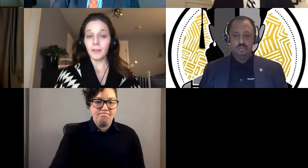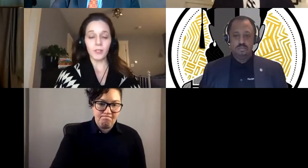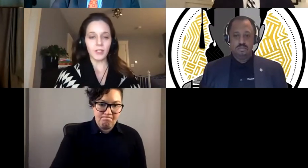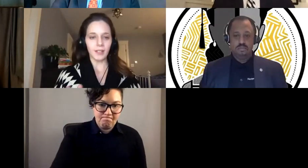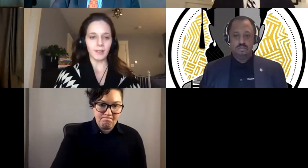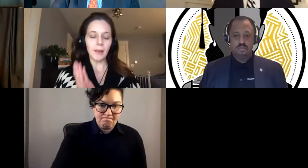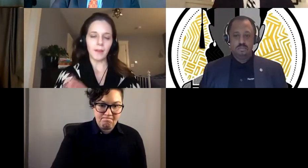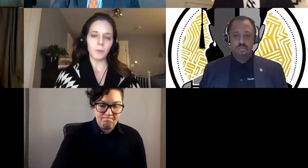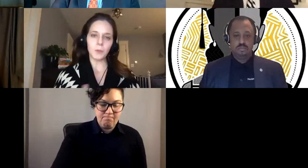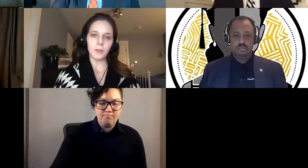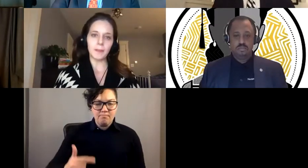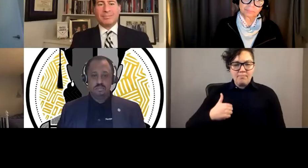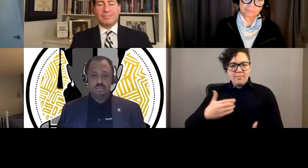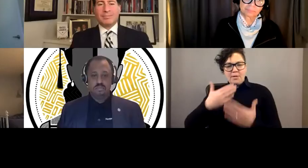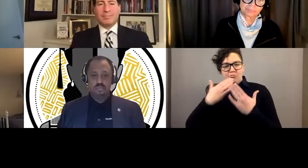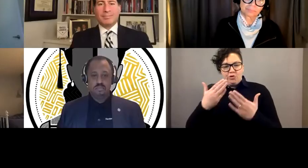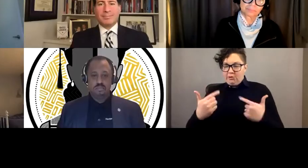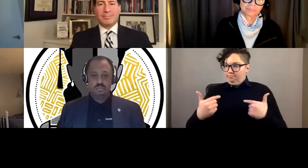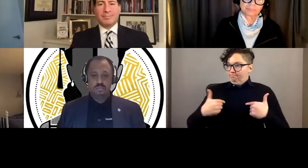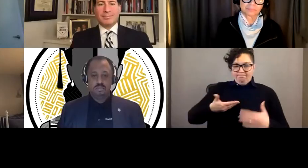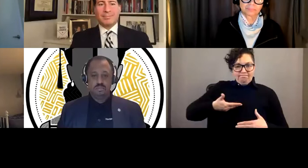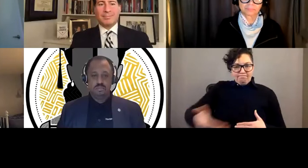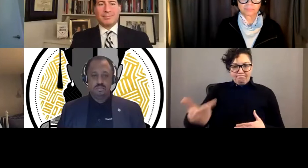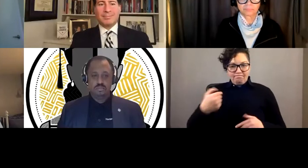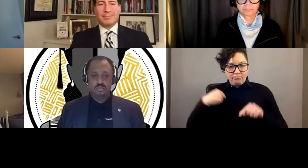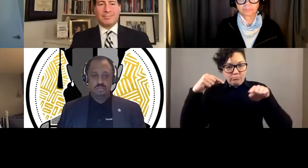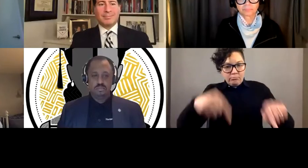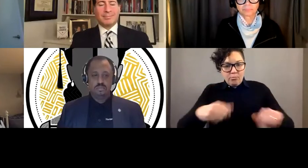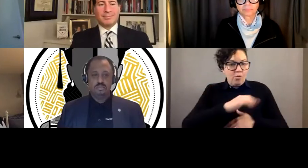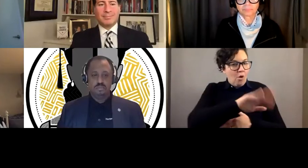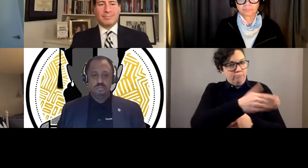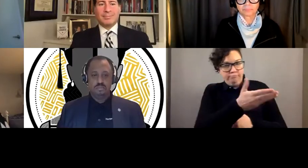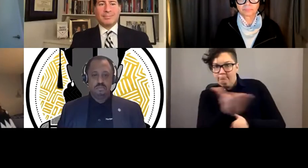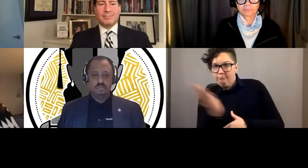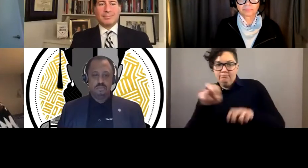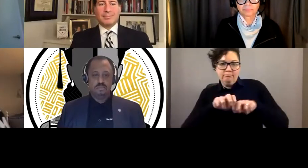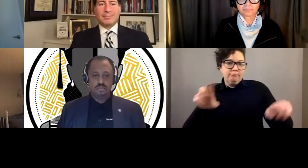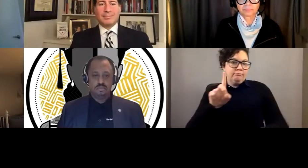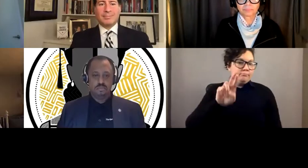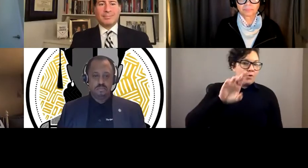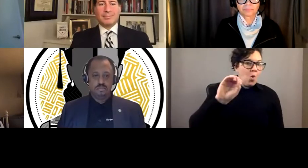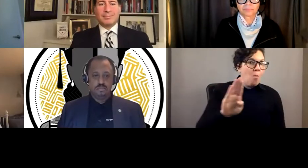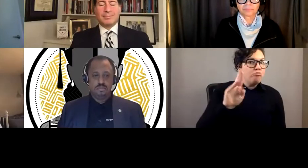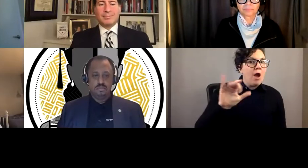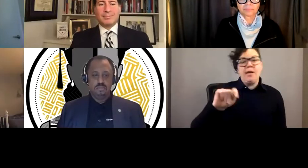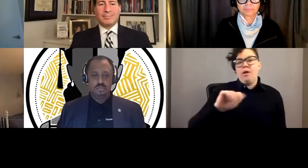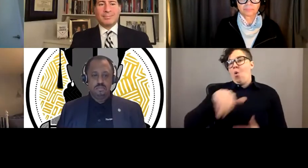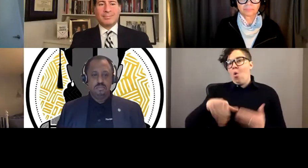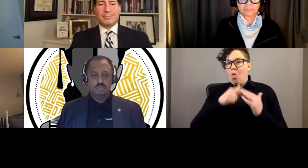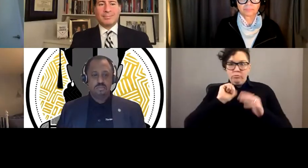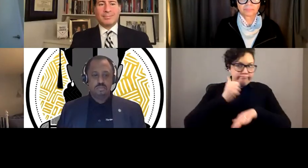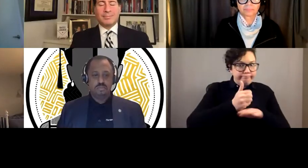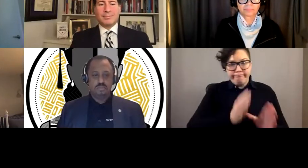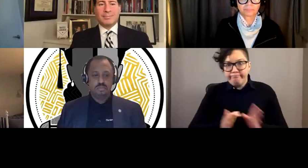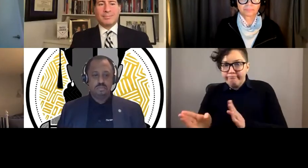I appreciate the opportunity to be here with my fellow panelists, Dr. O'Brien, all our organizers, and the audience